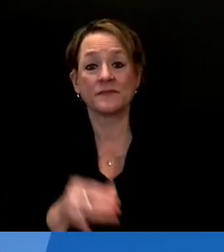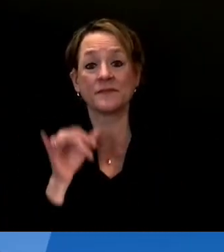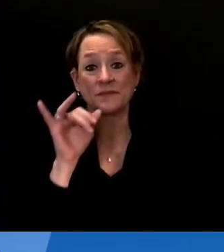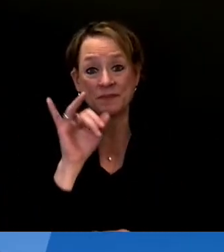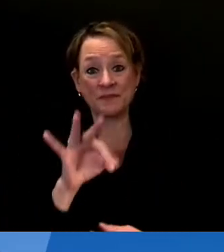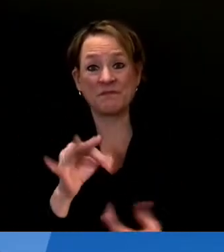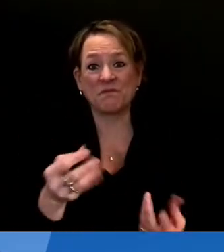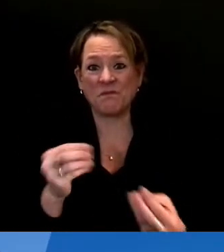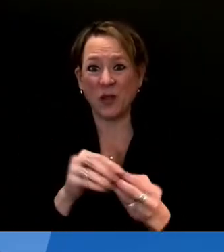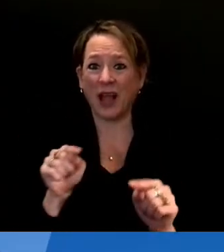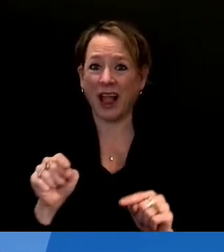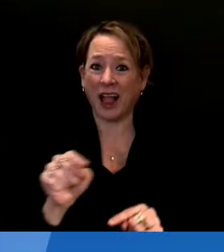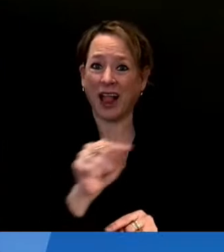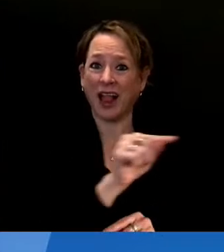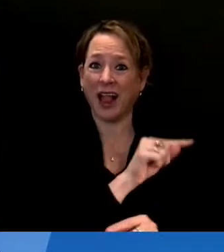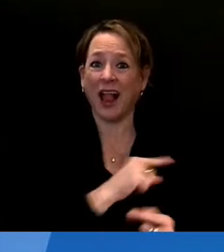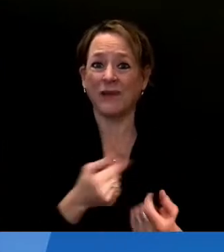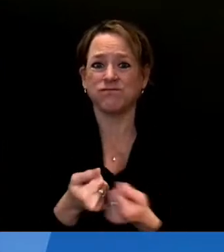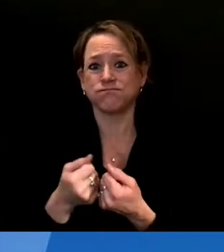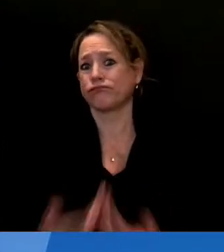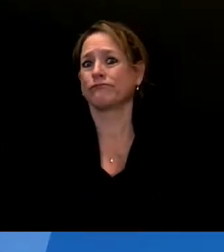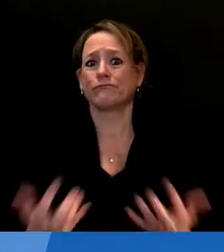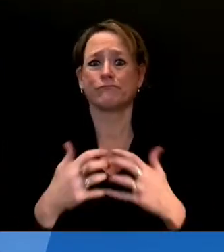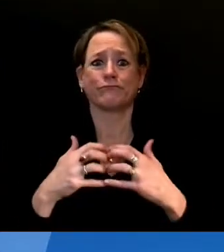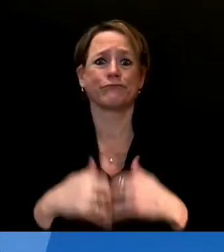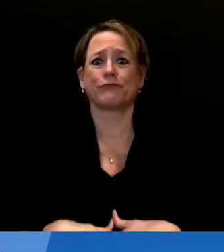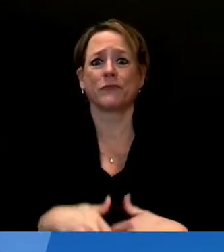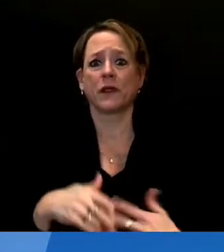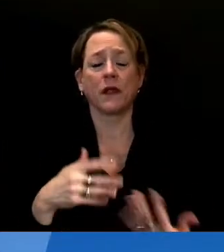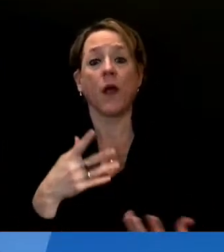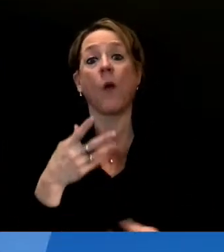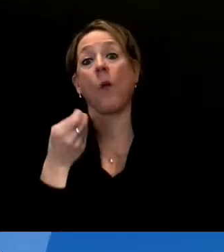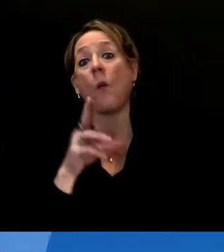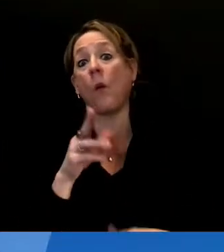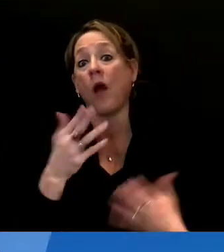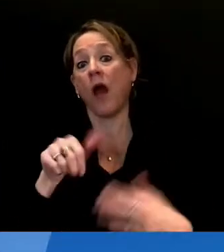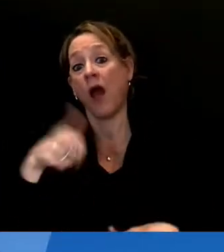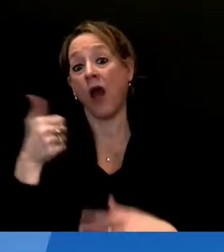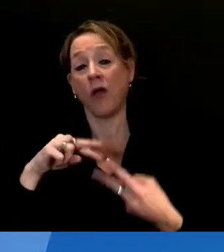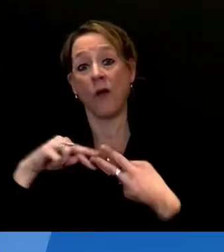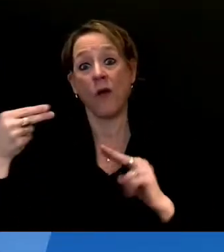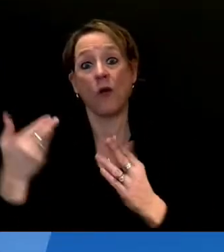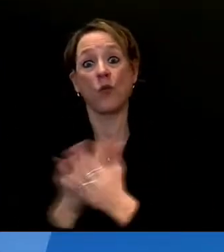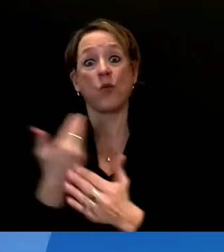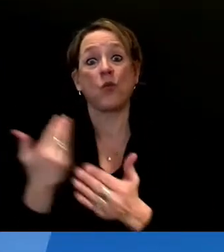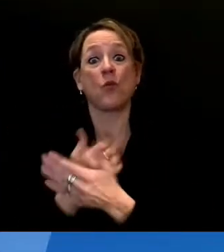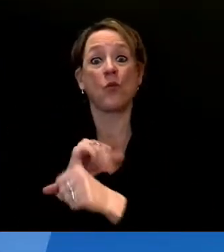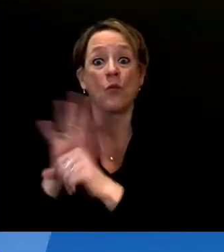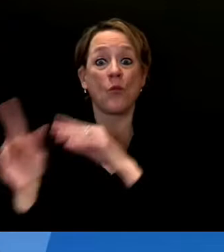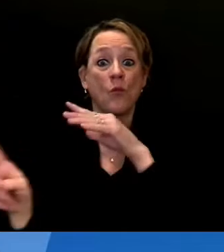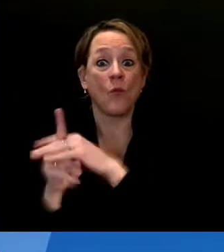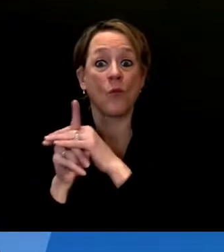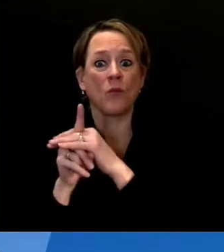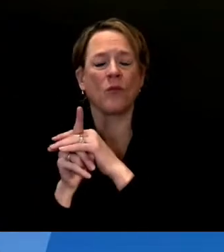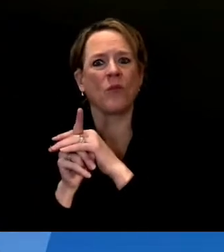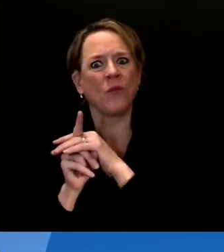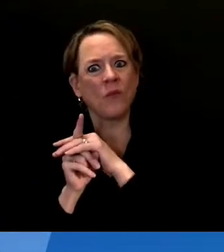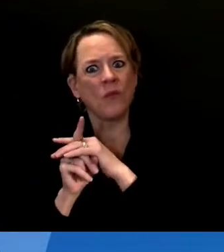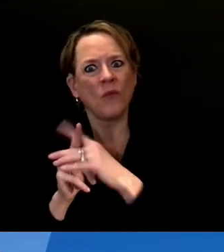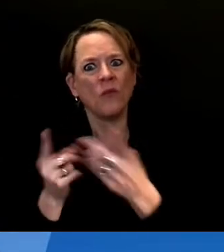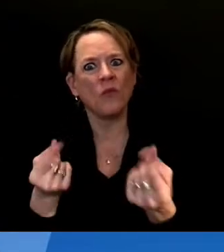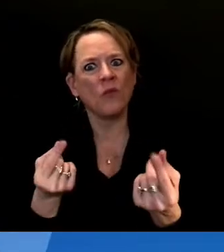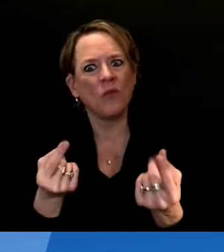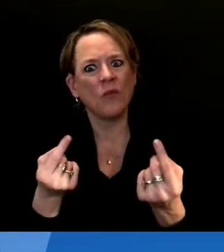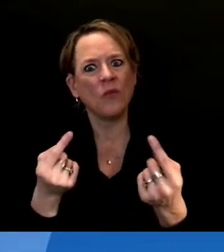forbid another surge. What are you guys looking at right now to make sure that staffing gets a little bit more stable?